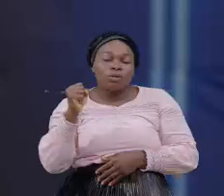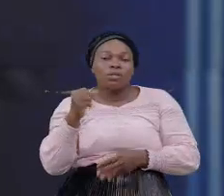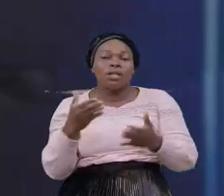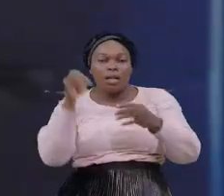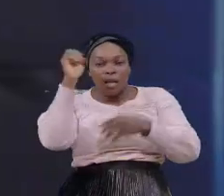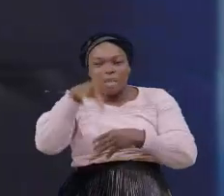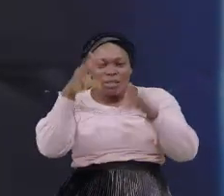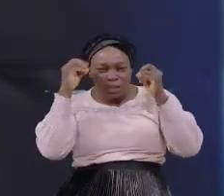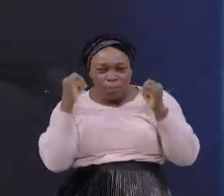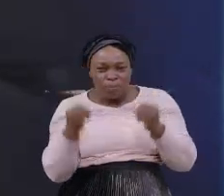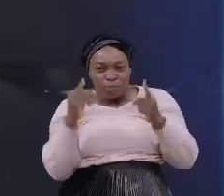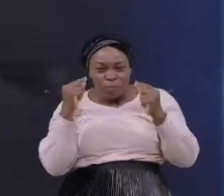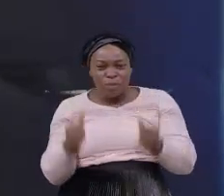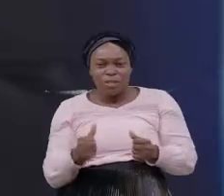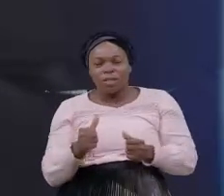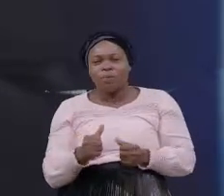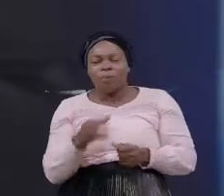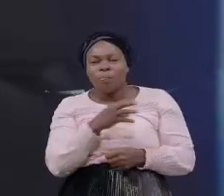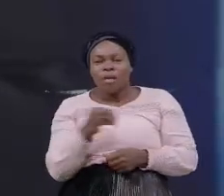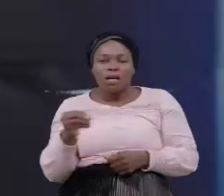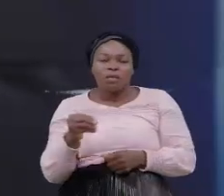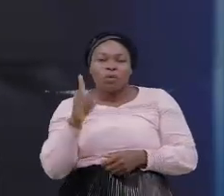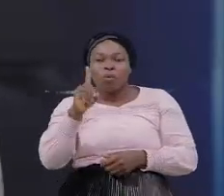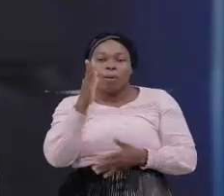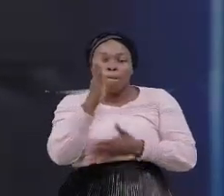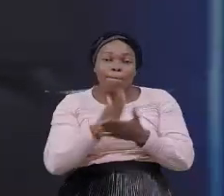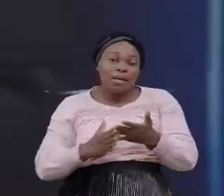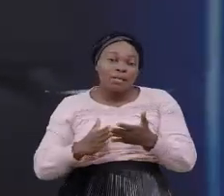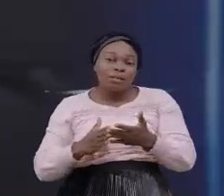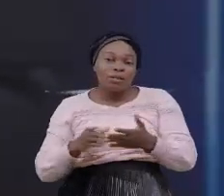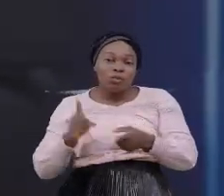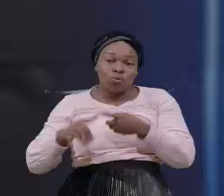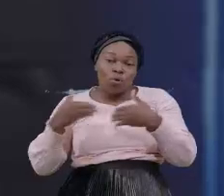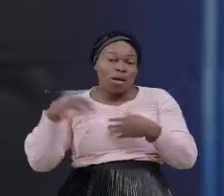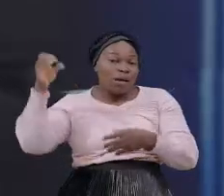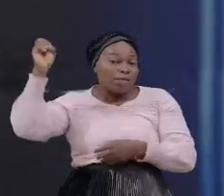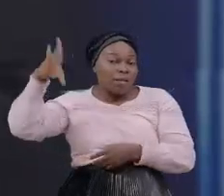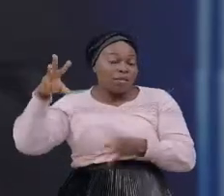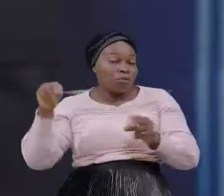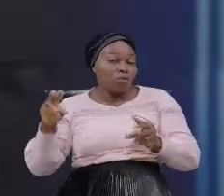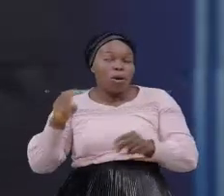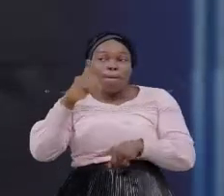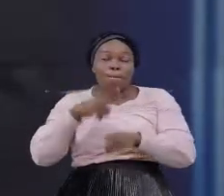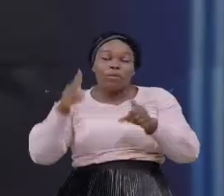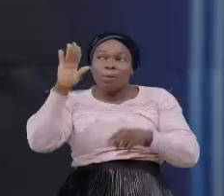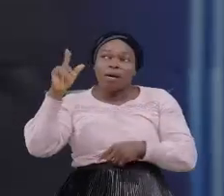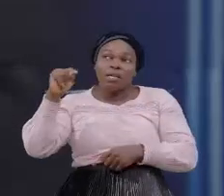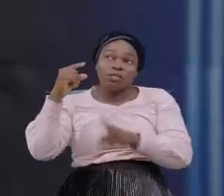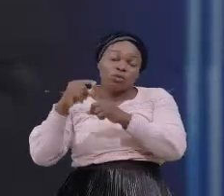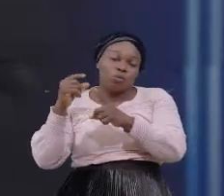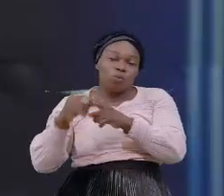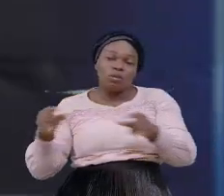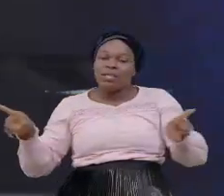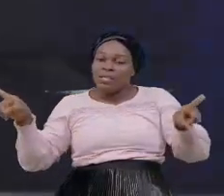side, one part, it was like that. By the word, and the same word has not